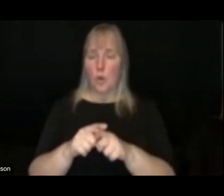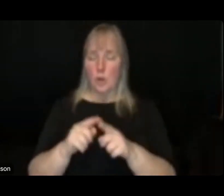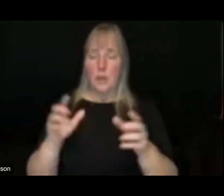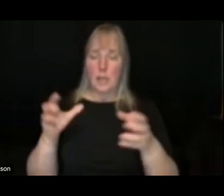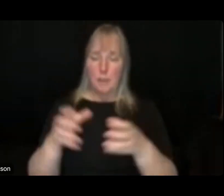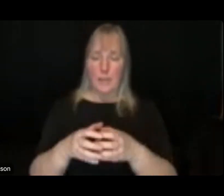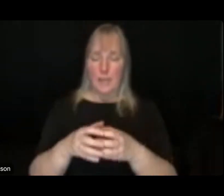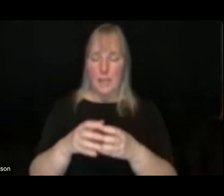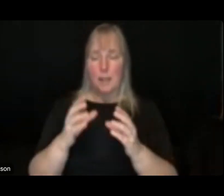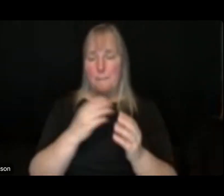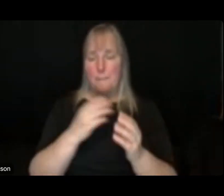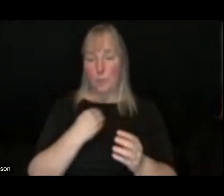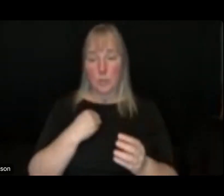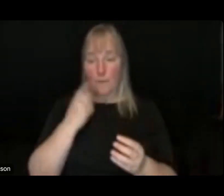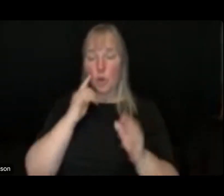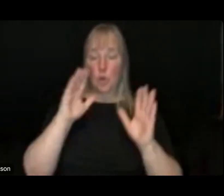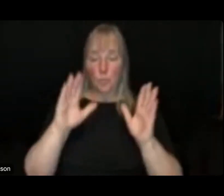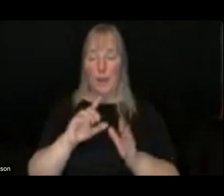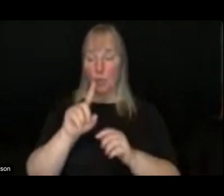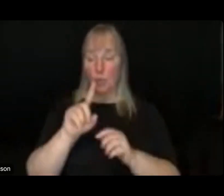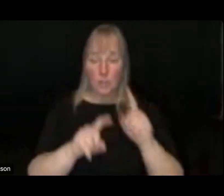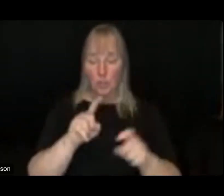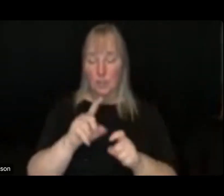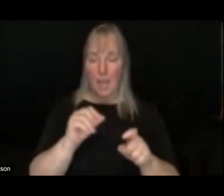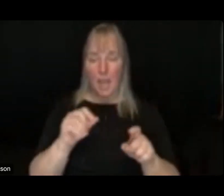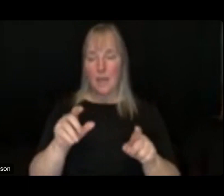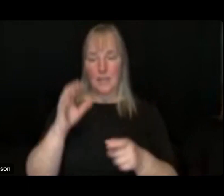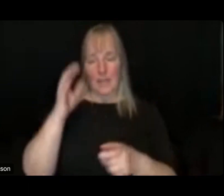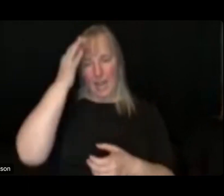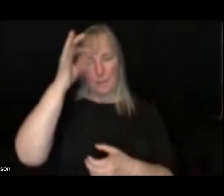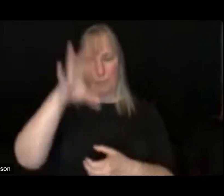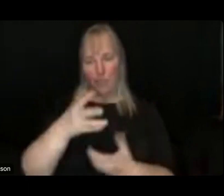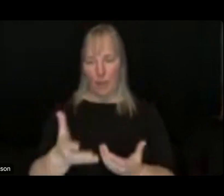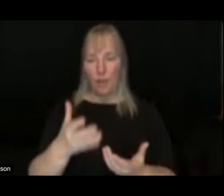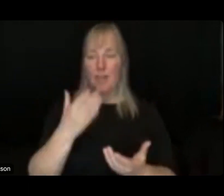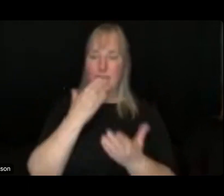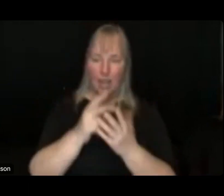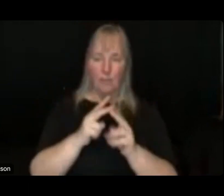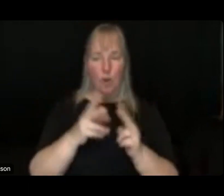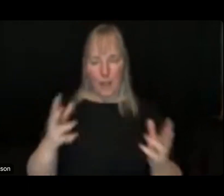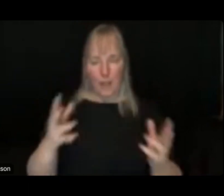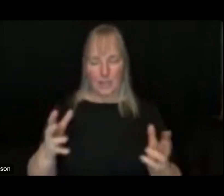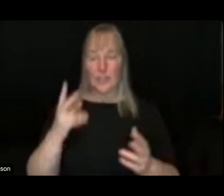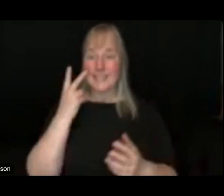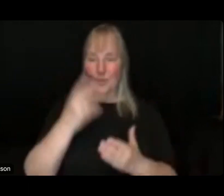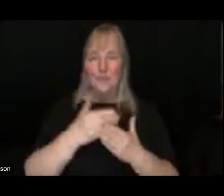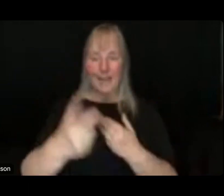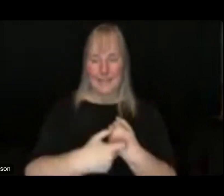questions and thoughtful input there. Thank you very much. We'll see you next time.